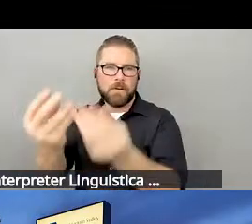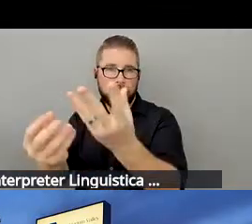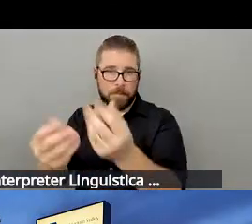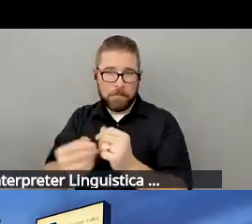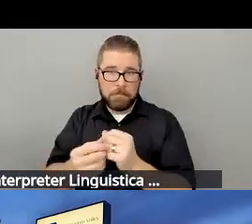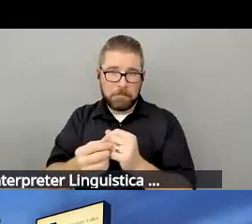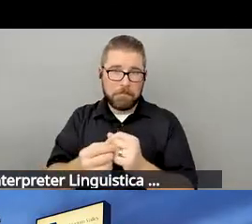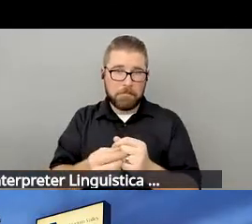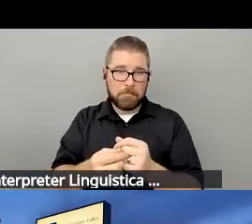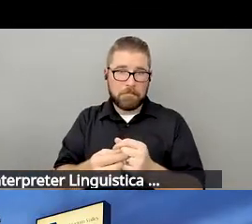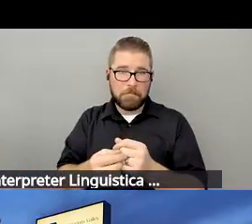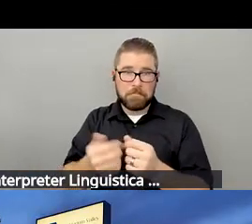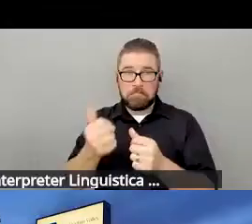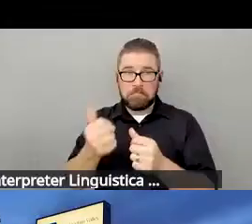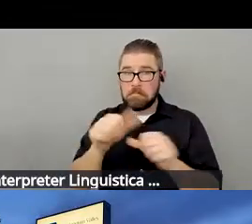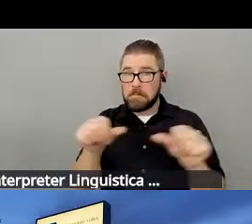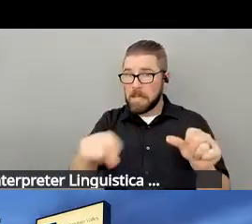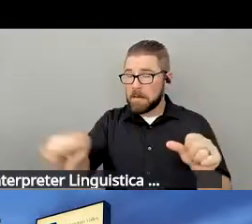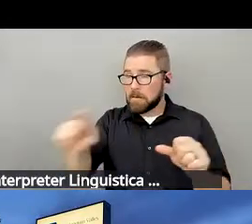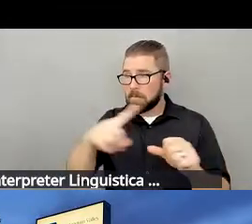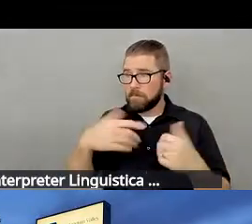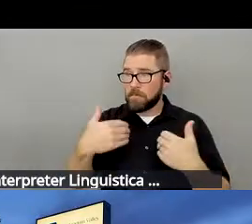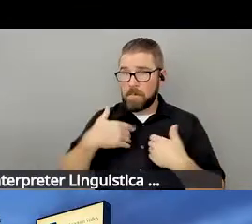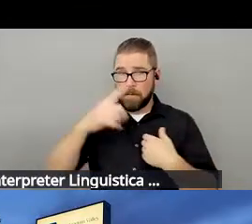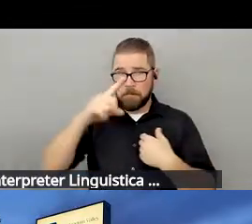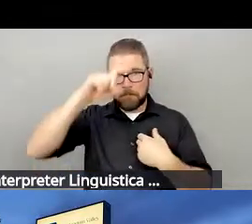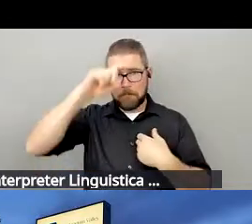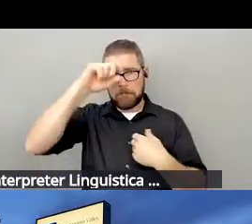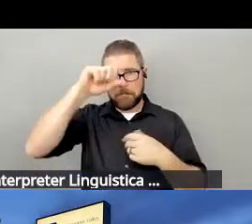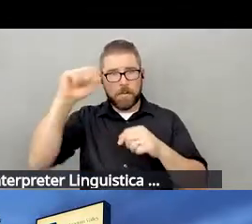District around funding?